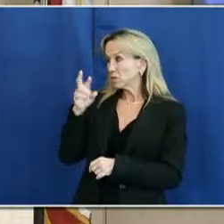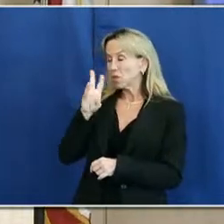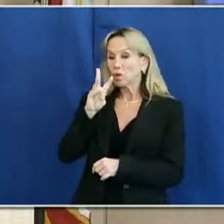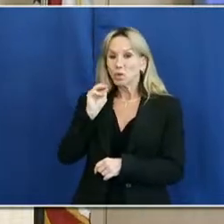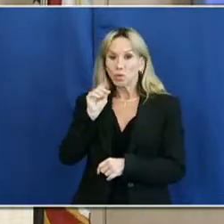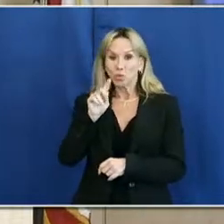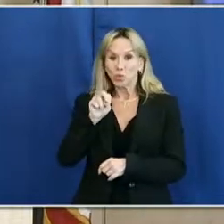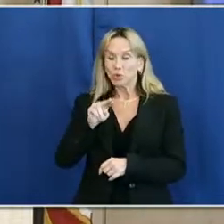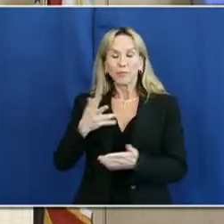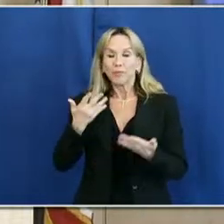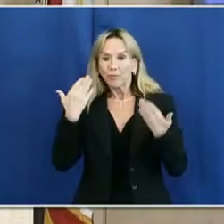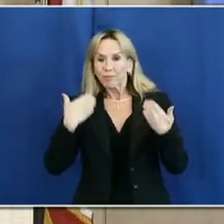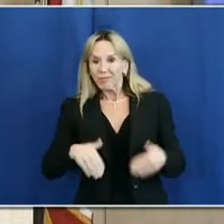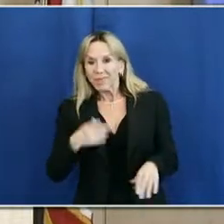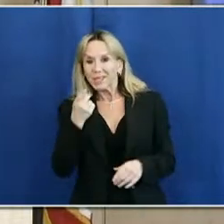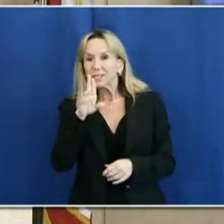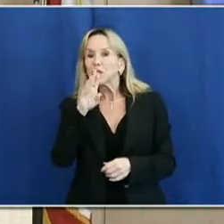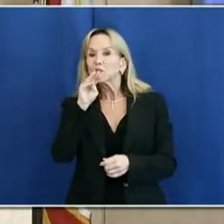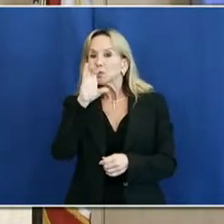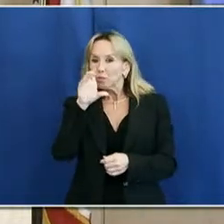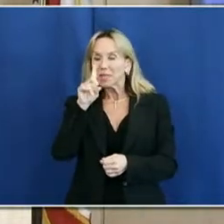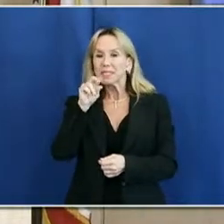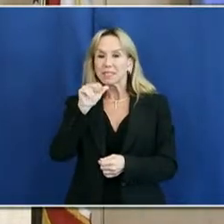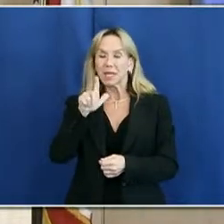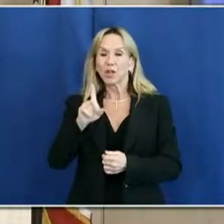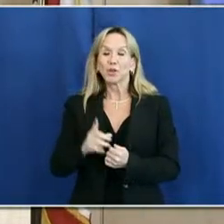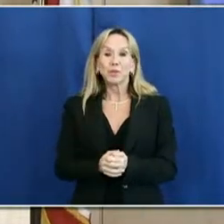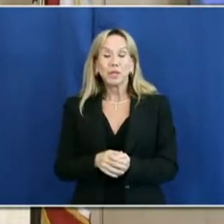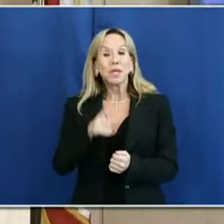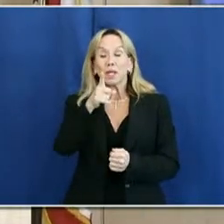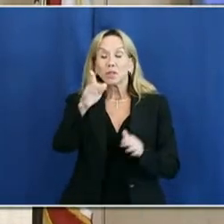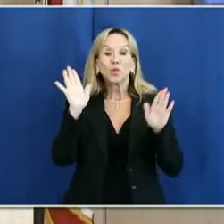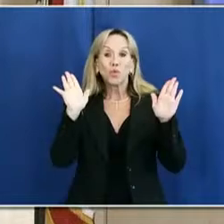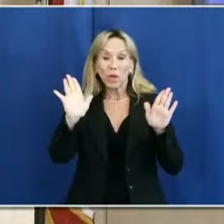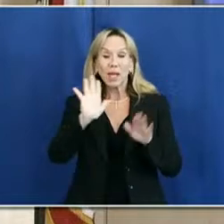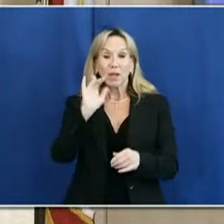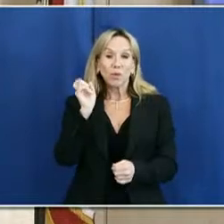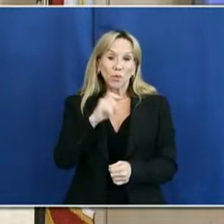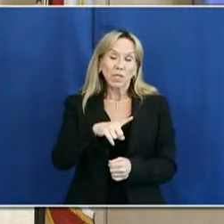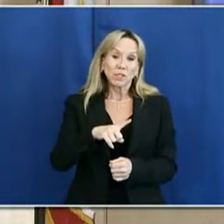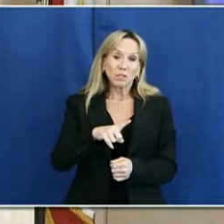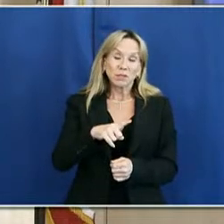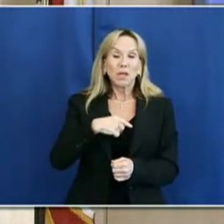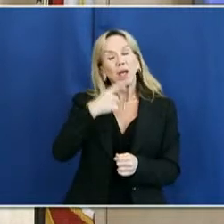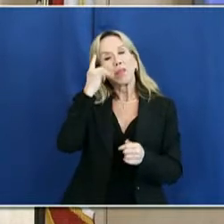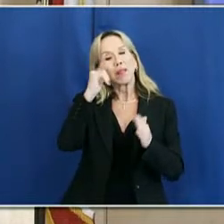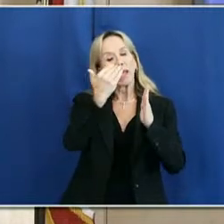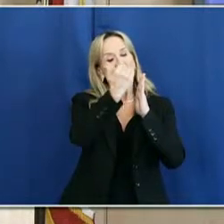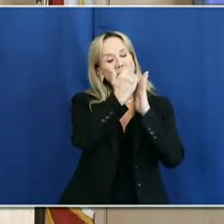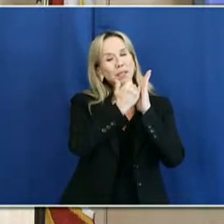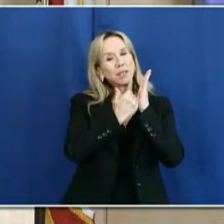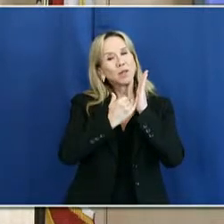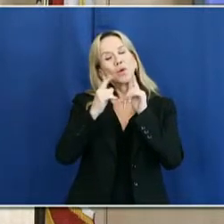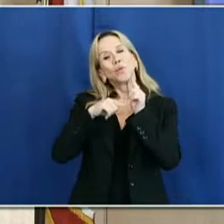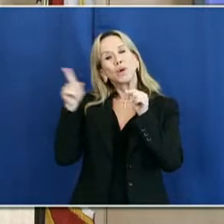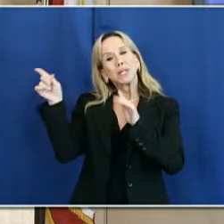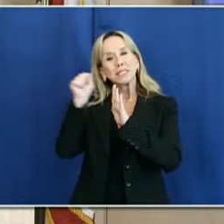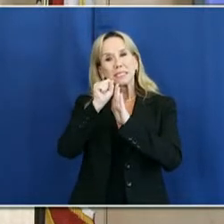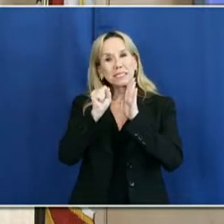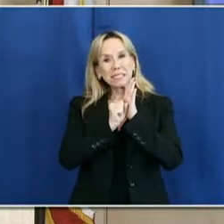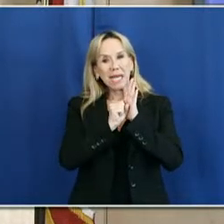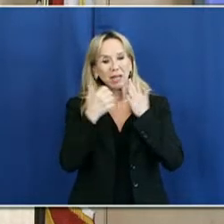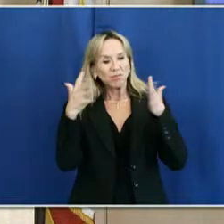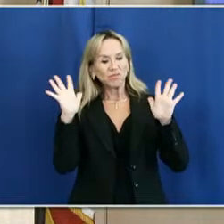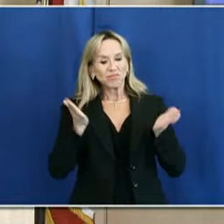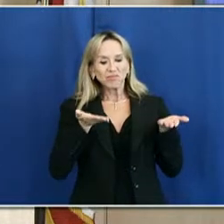Hi, this is Dr. McDonald. That's a great question. I think that actually the guidance that the state has given to